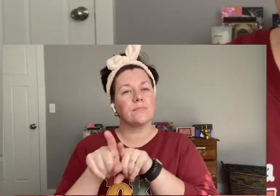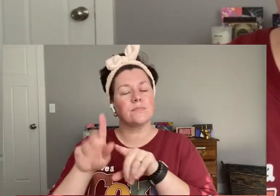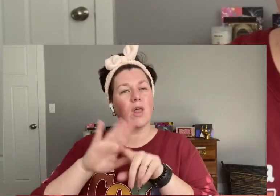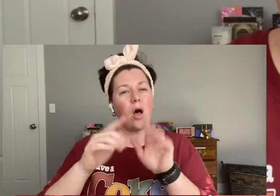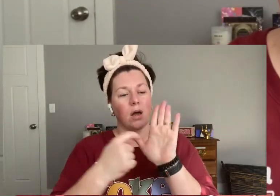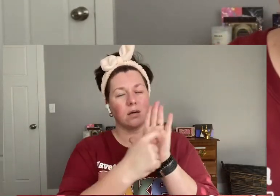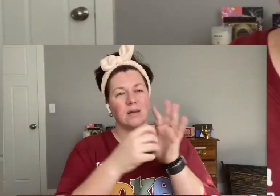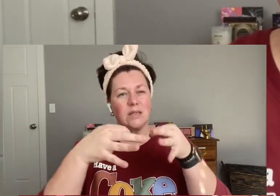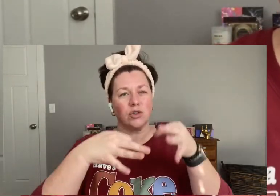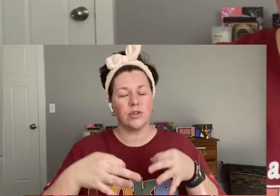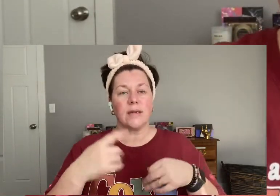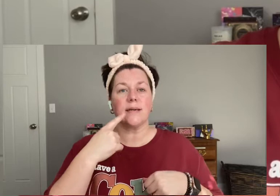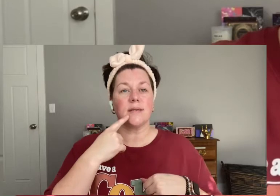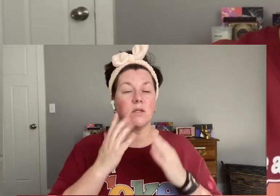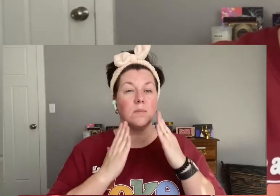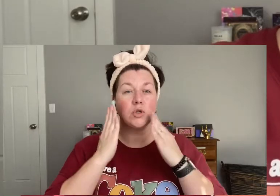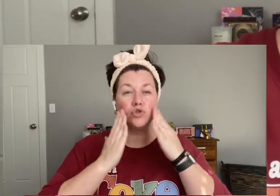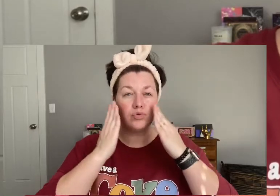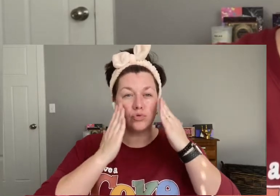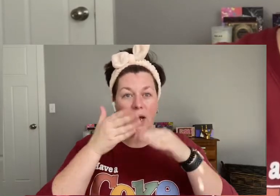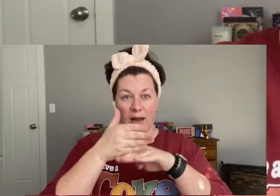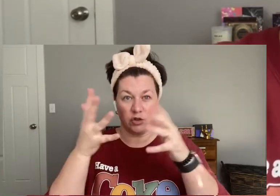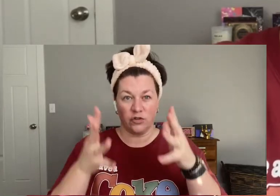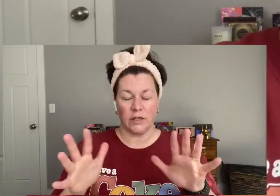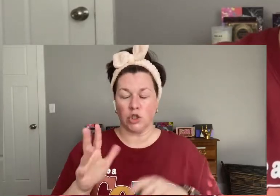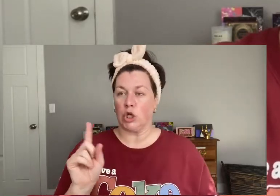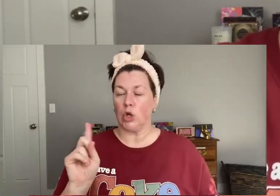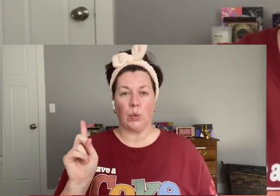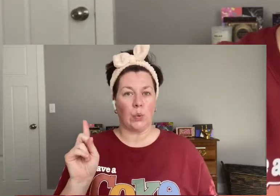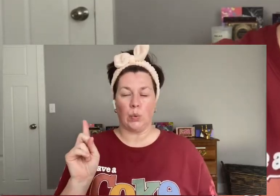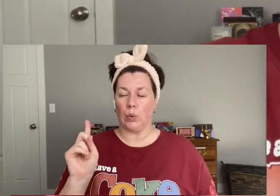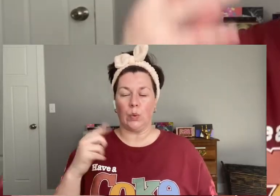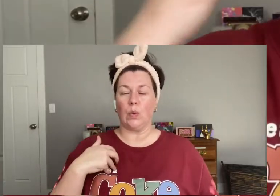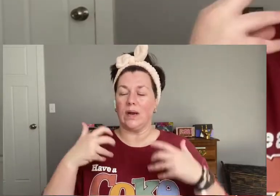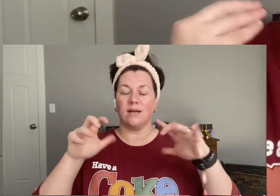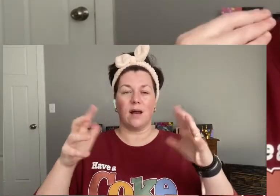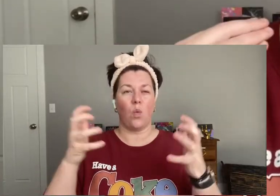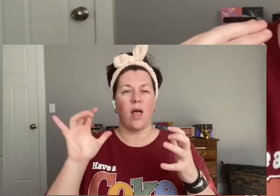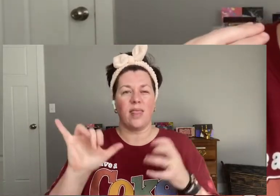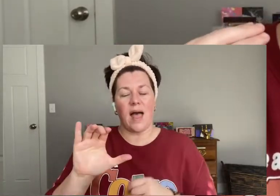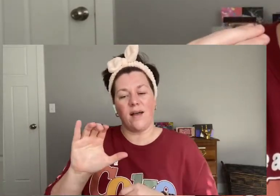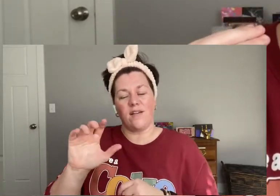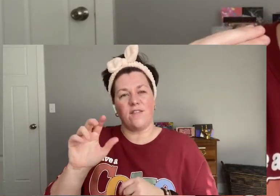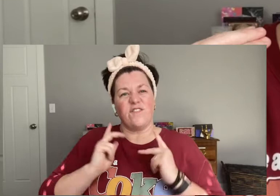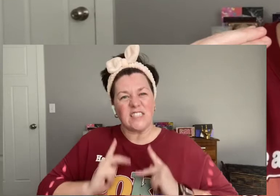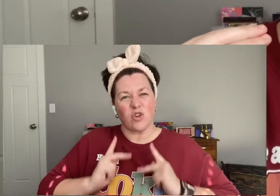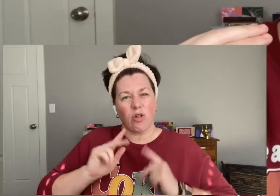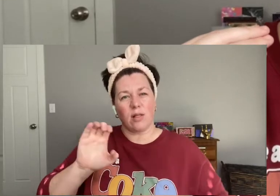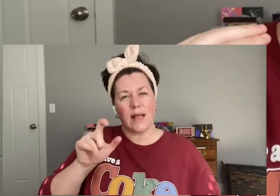I ended up leaving it on for 3.5 minutes because I could not handle how much it was burning my